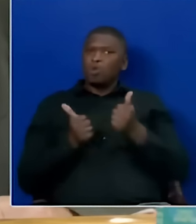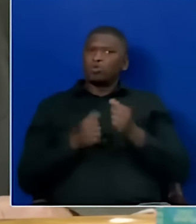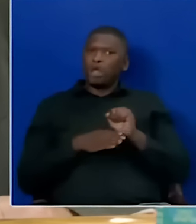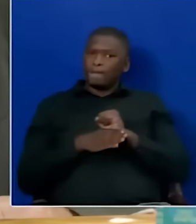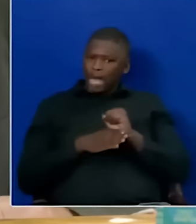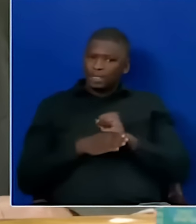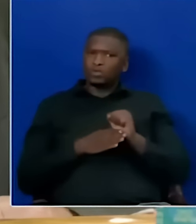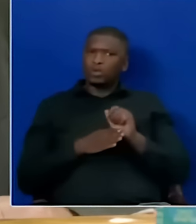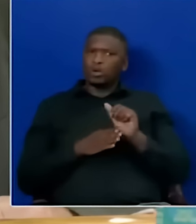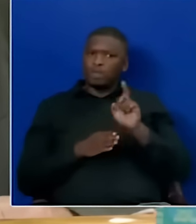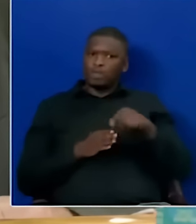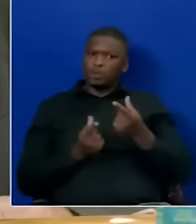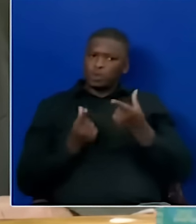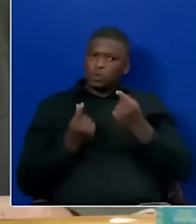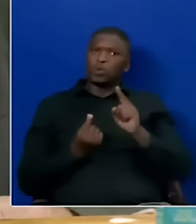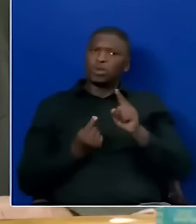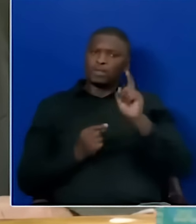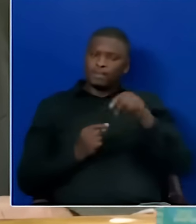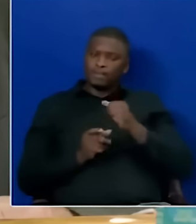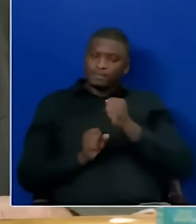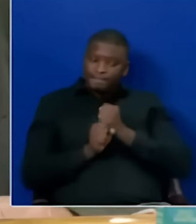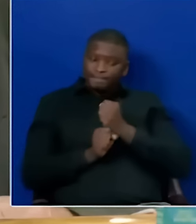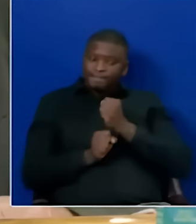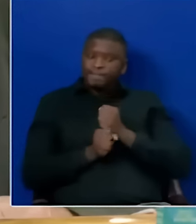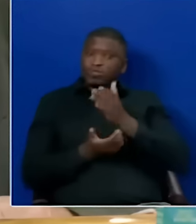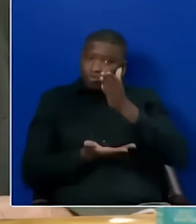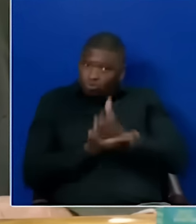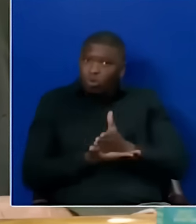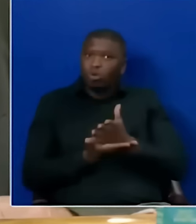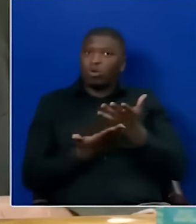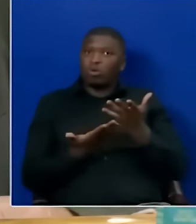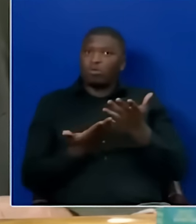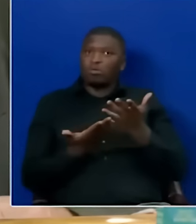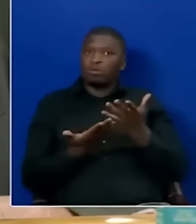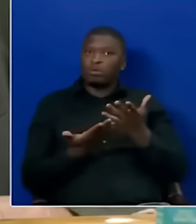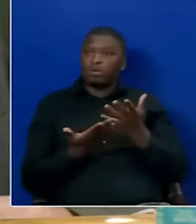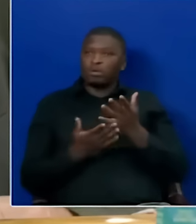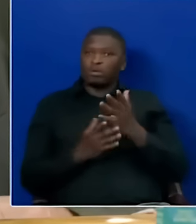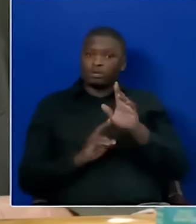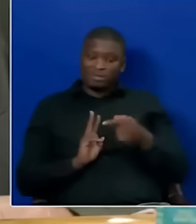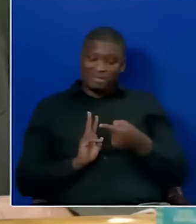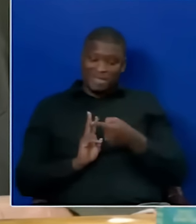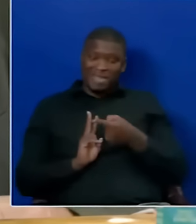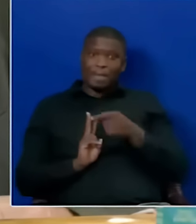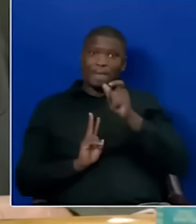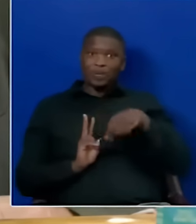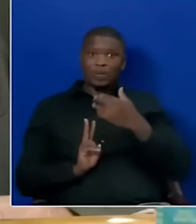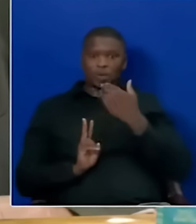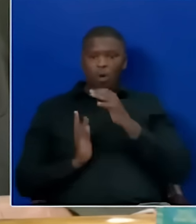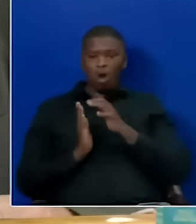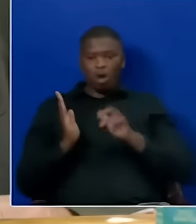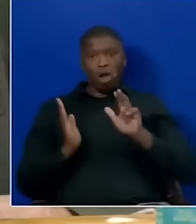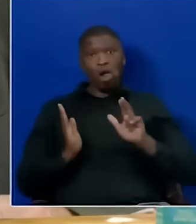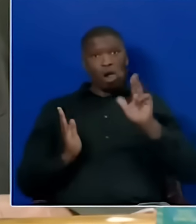to ensure that the officer who commissions an oath in relation